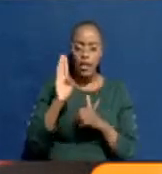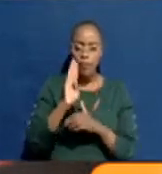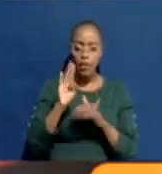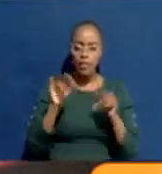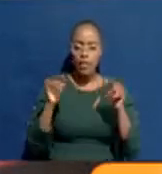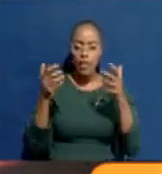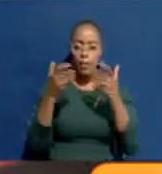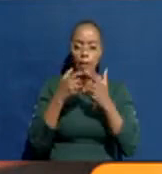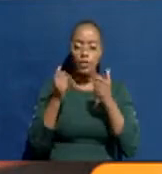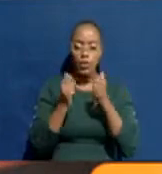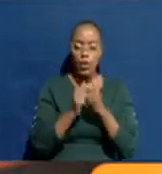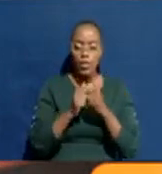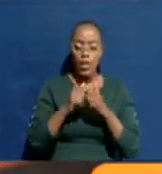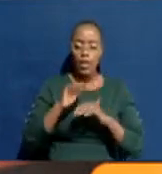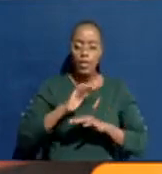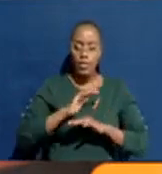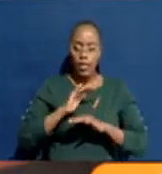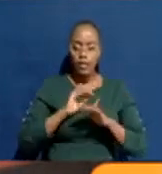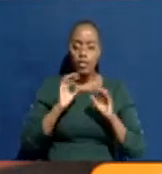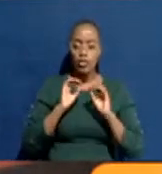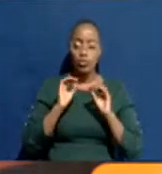to the deficit.